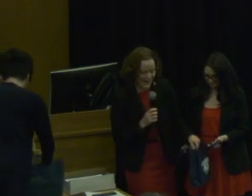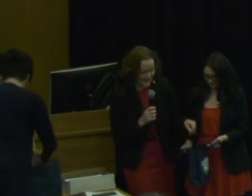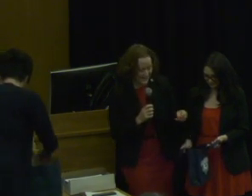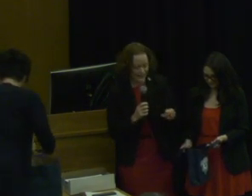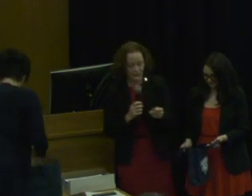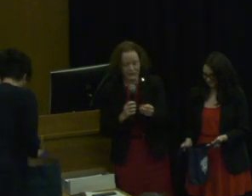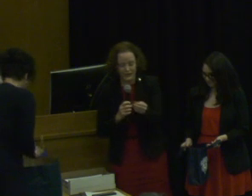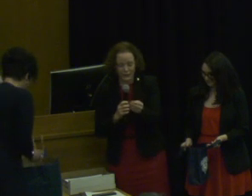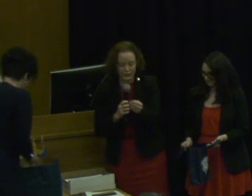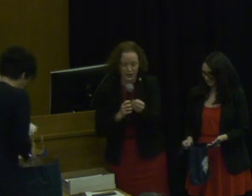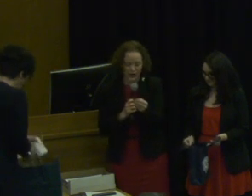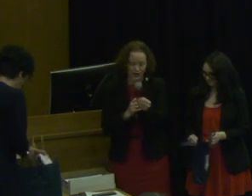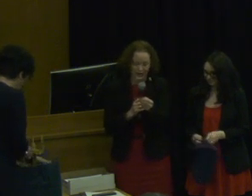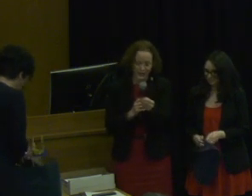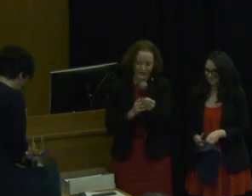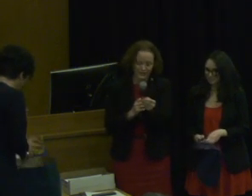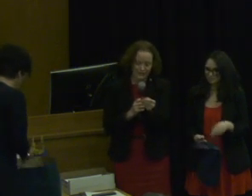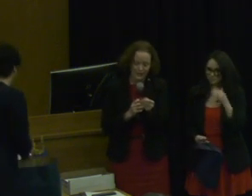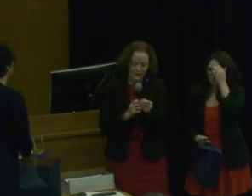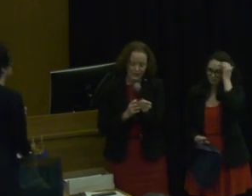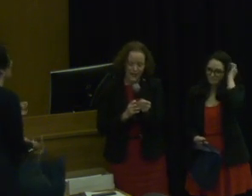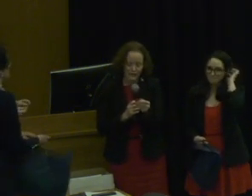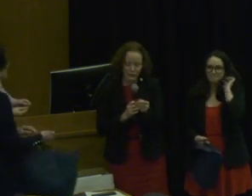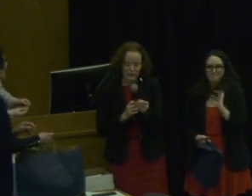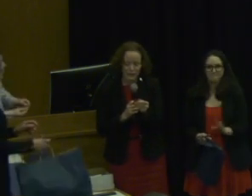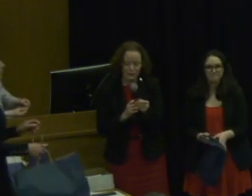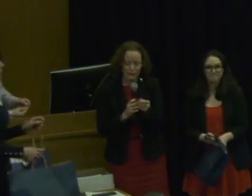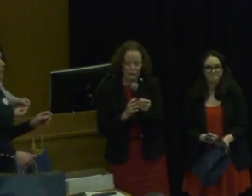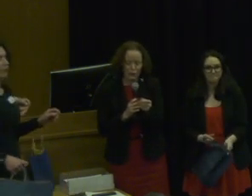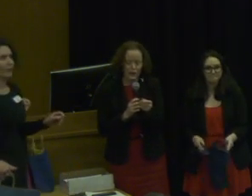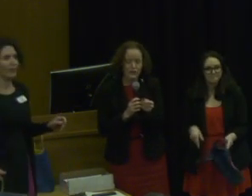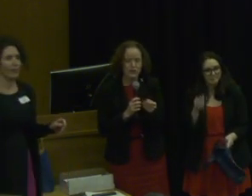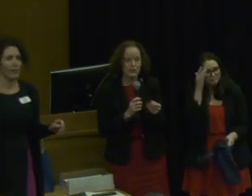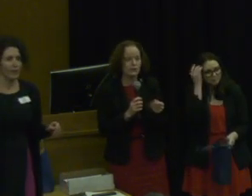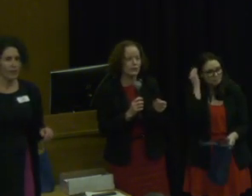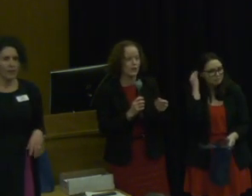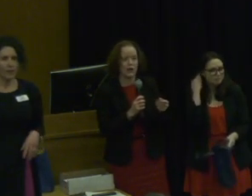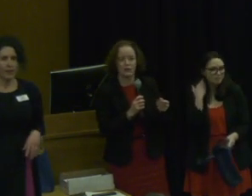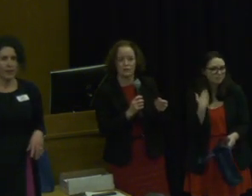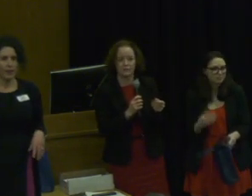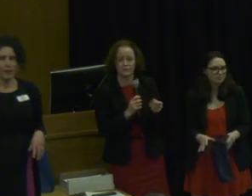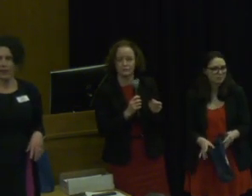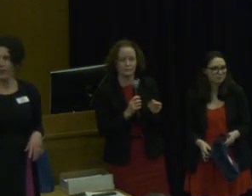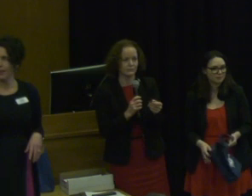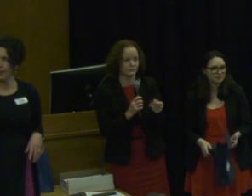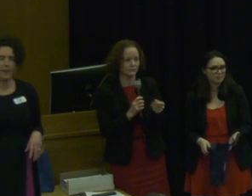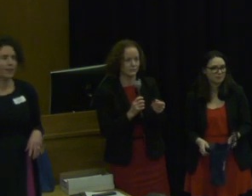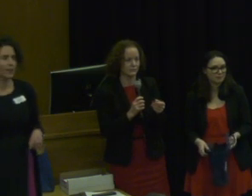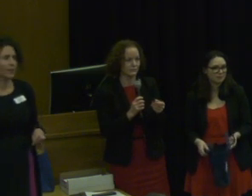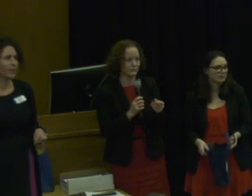All right, the lucky winner is last three numbers, 120.